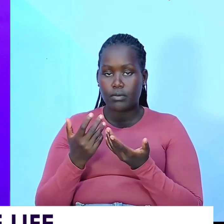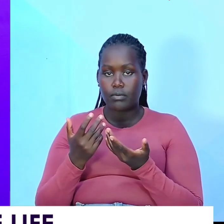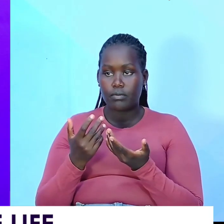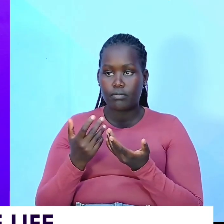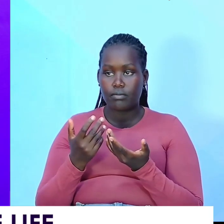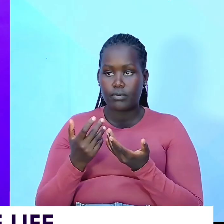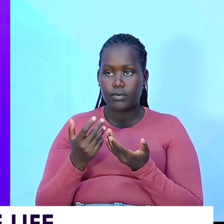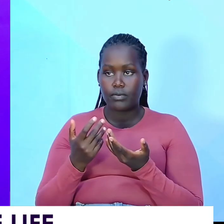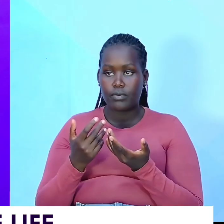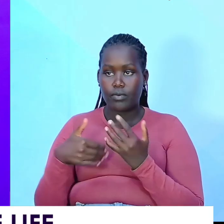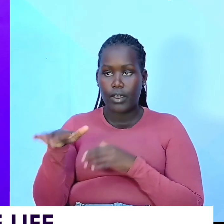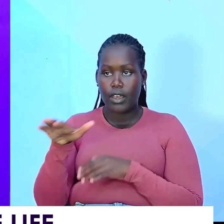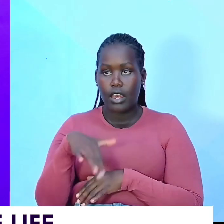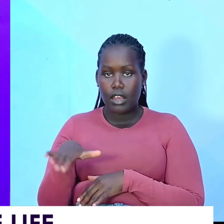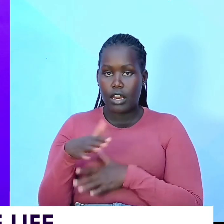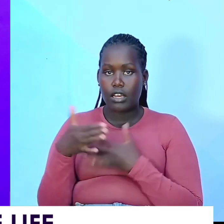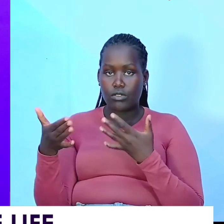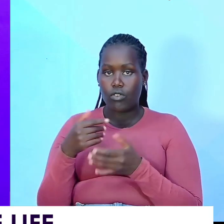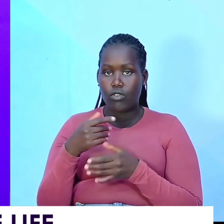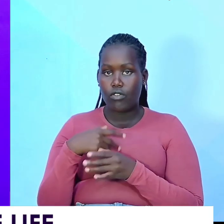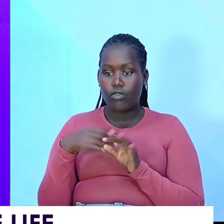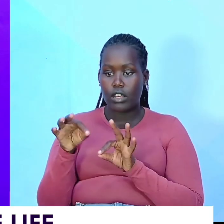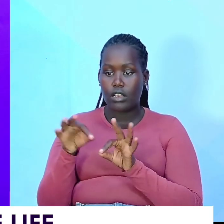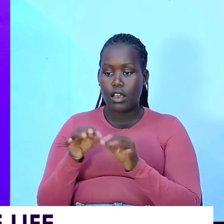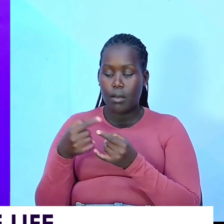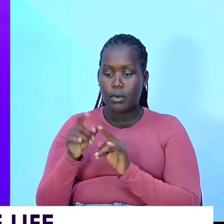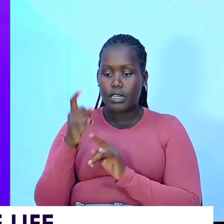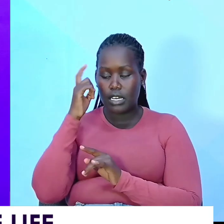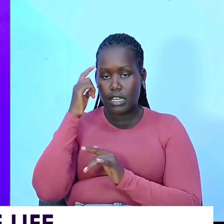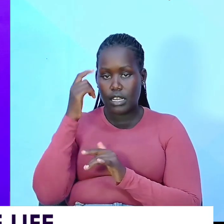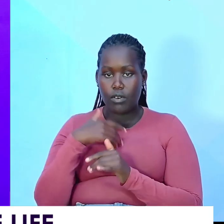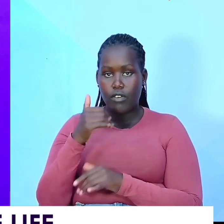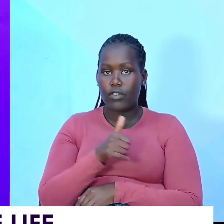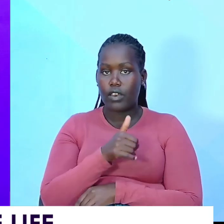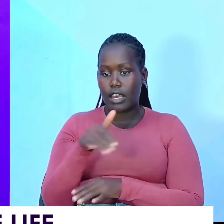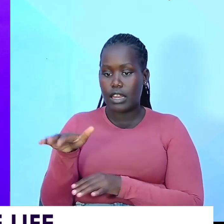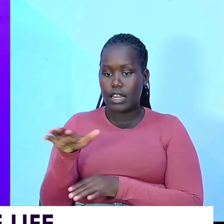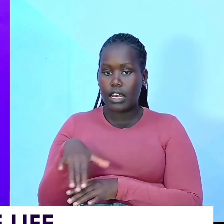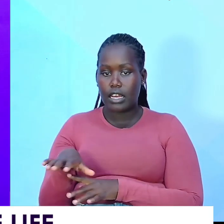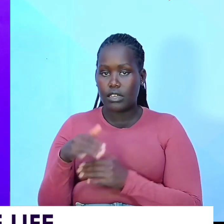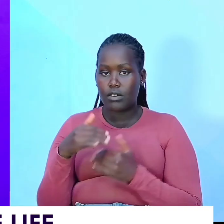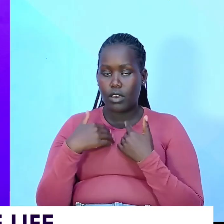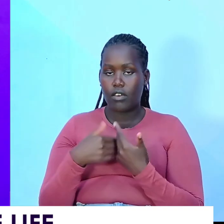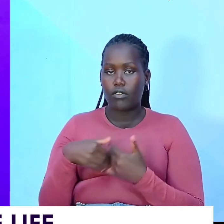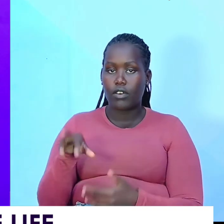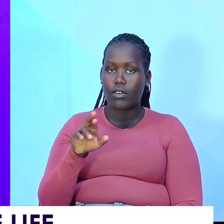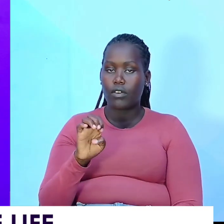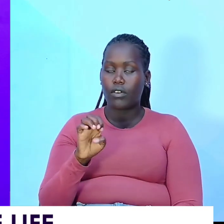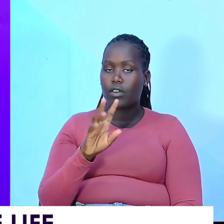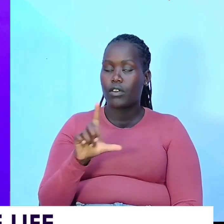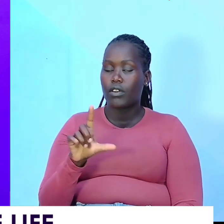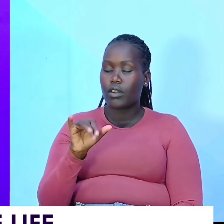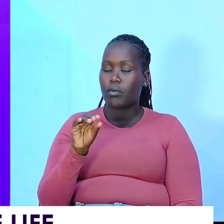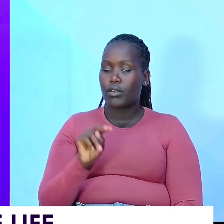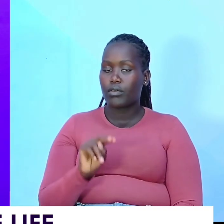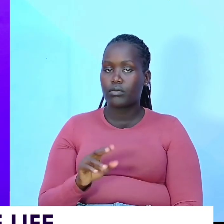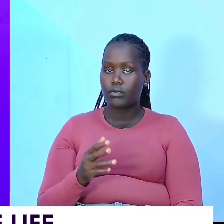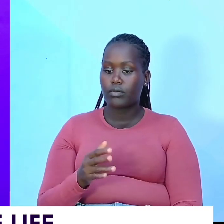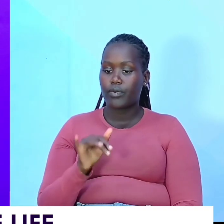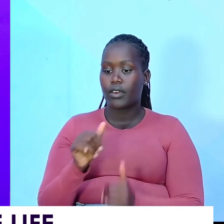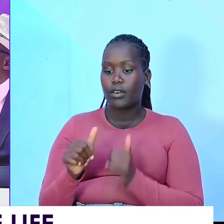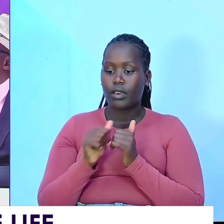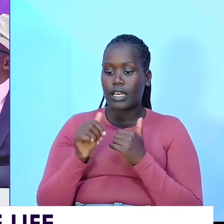those areas we've touched with. But I think we need to touch on other areas. Is there rebellion? Of course, lots of it. That can also